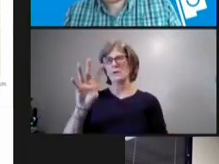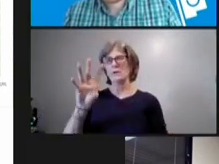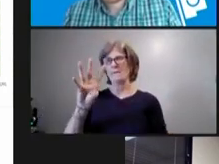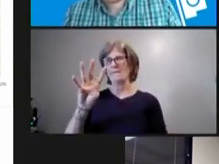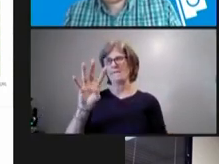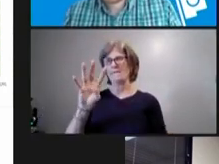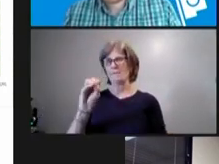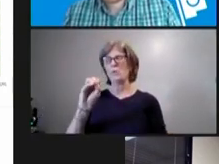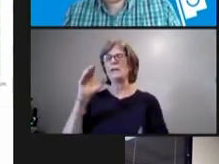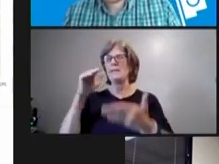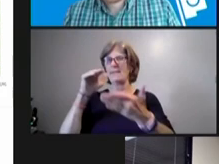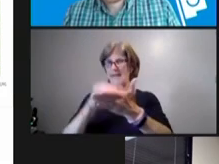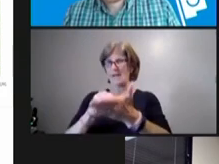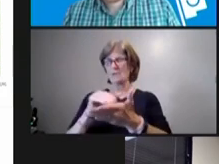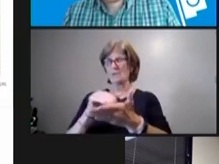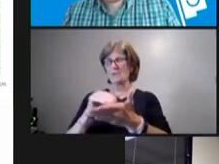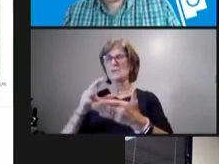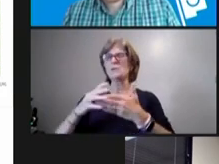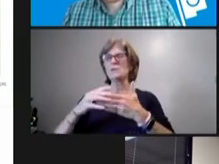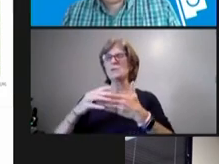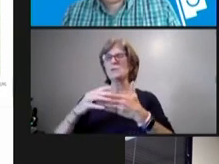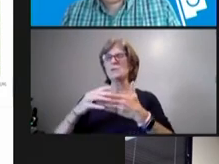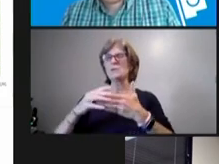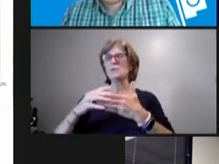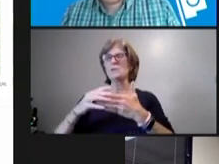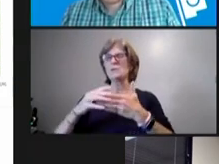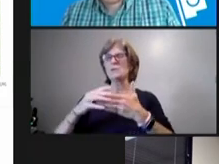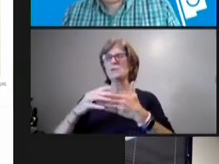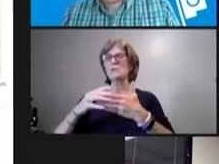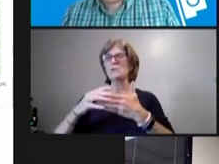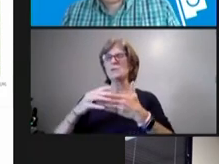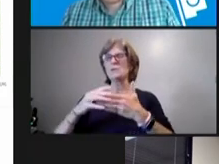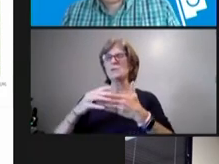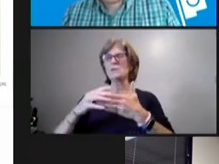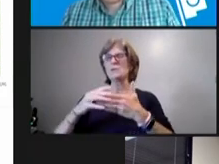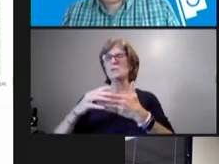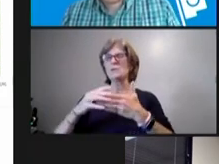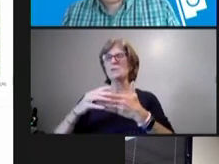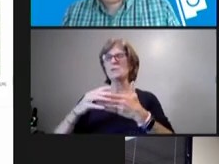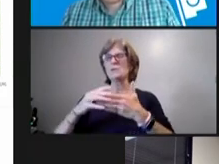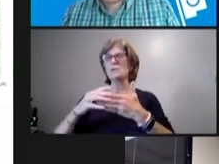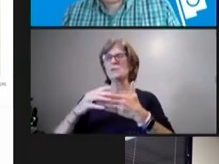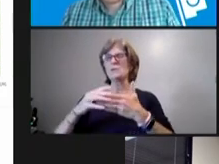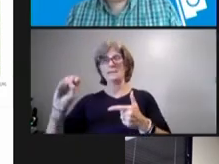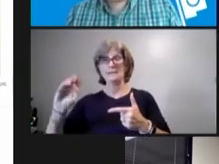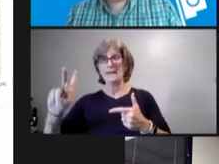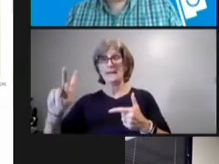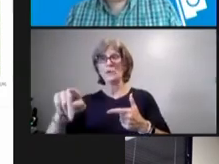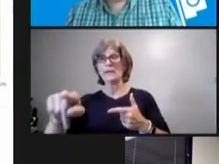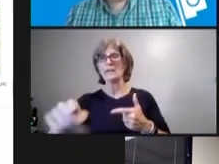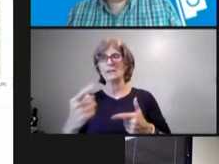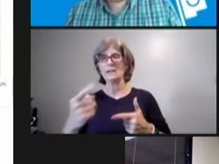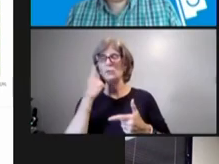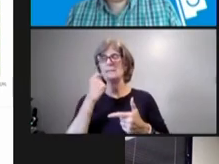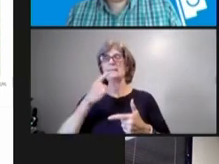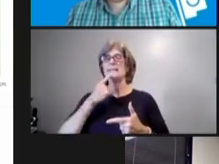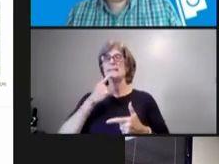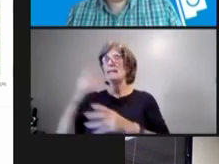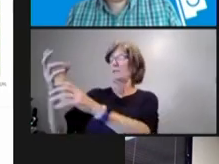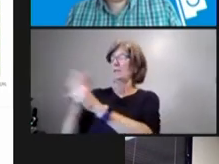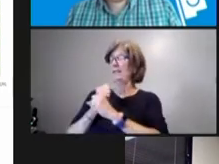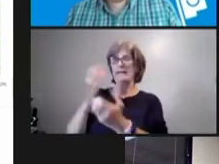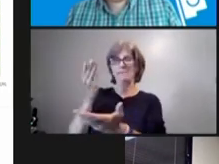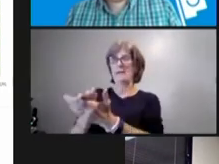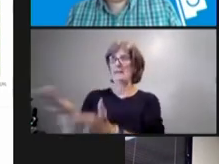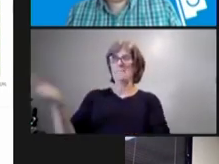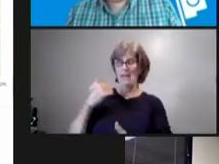program. And then as well as what Derek had mentioned in regard to money coming back into the